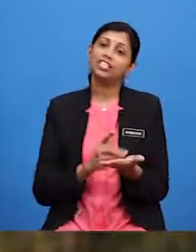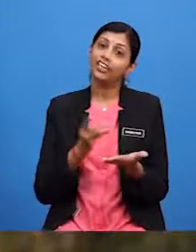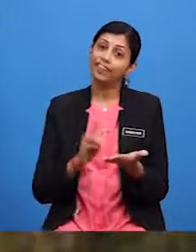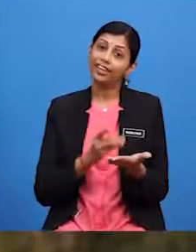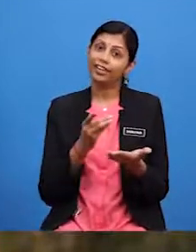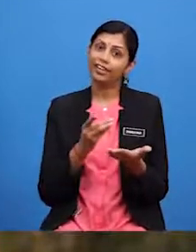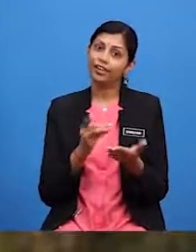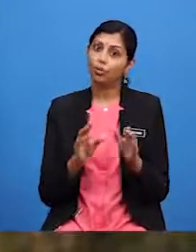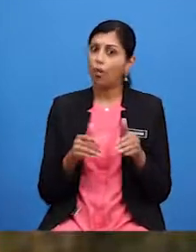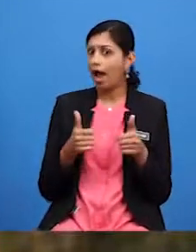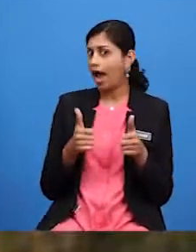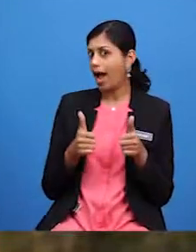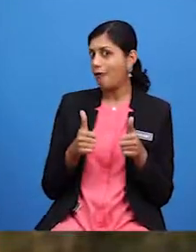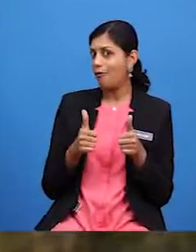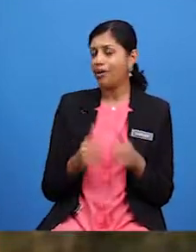exciting?